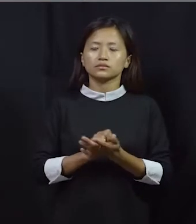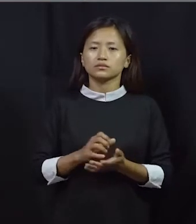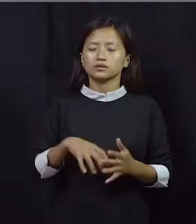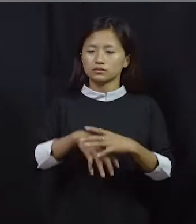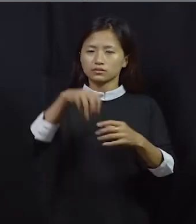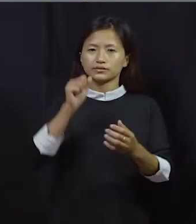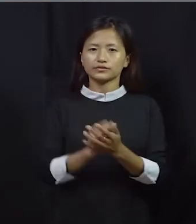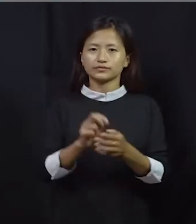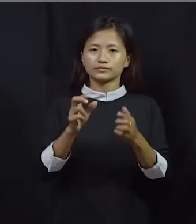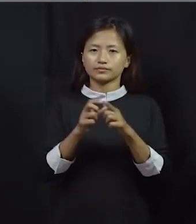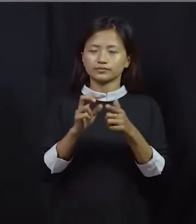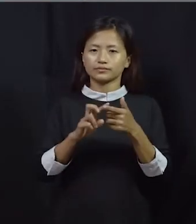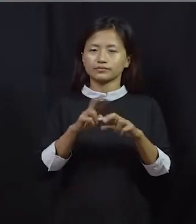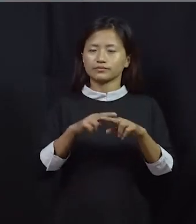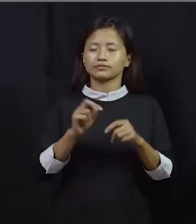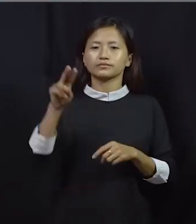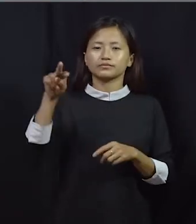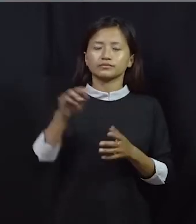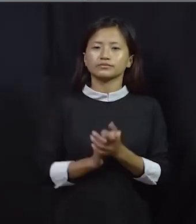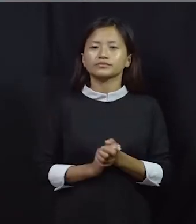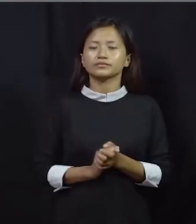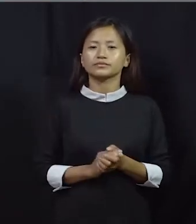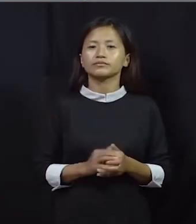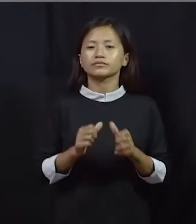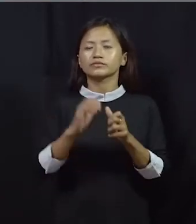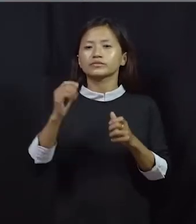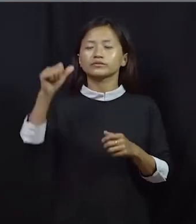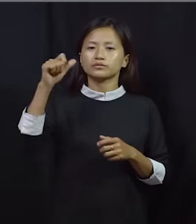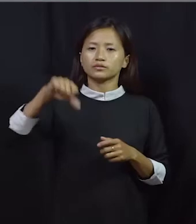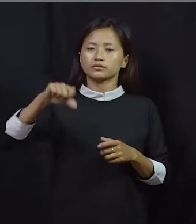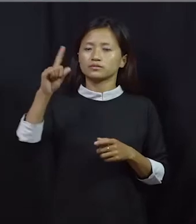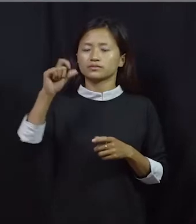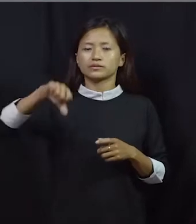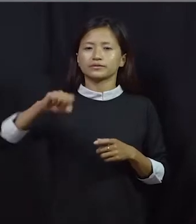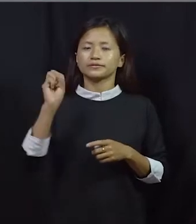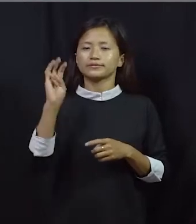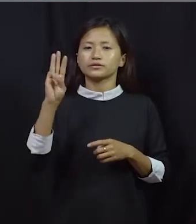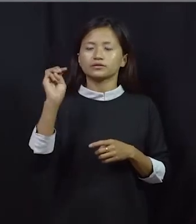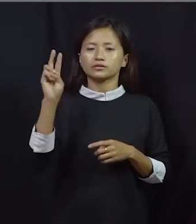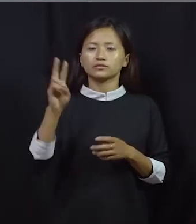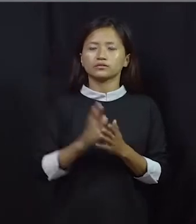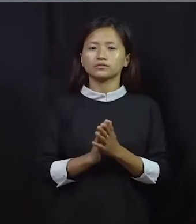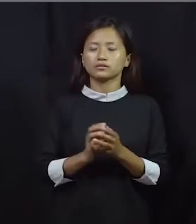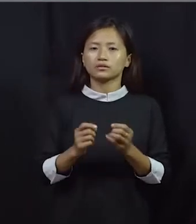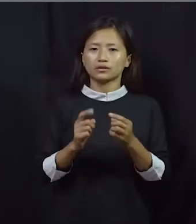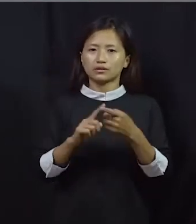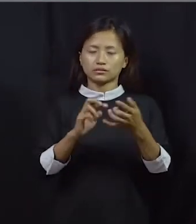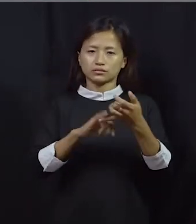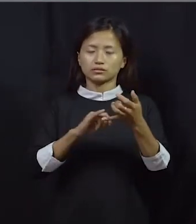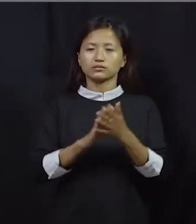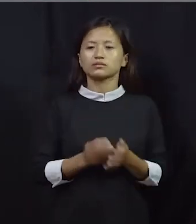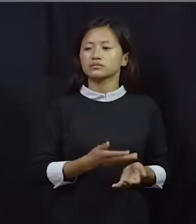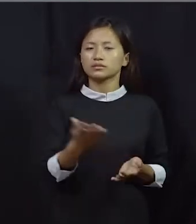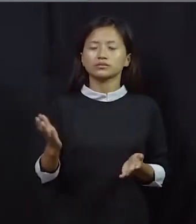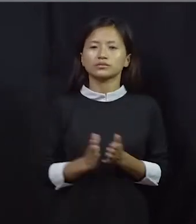of definition given in Section 4 of Partnership Act 1932, we can draw some of the essential features like there should